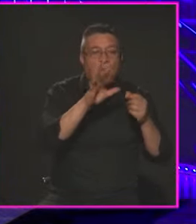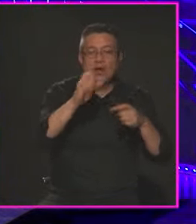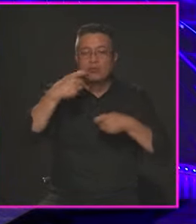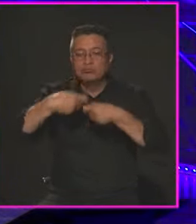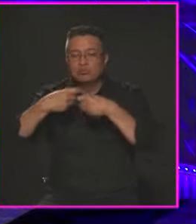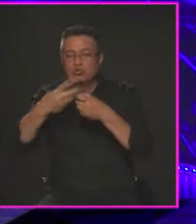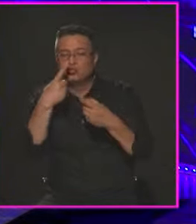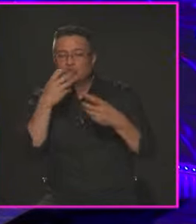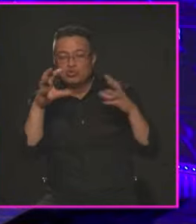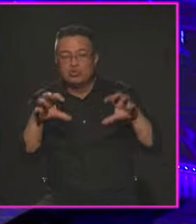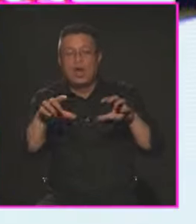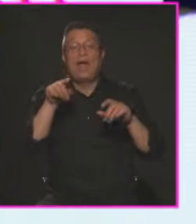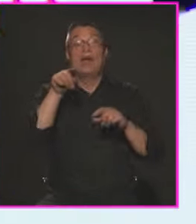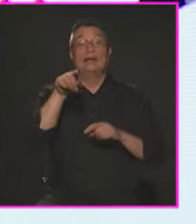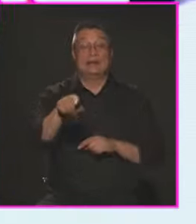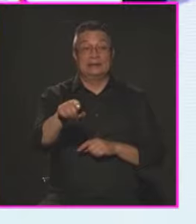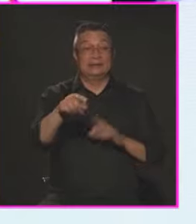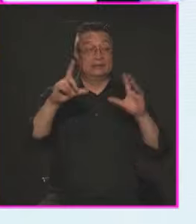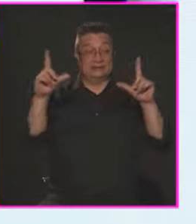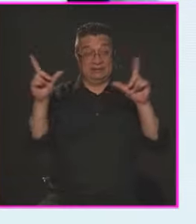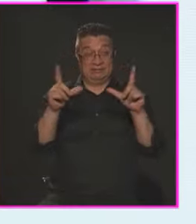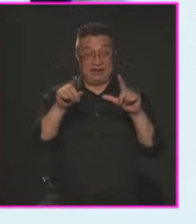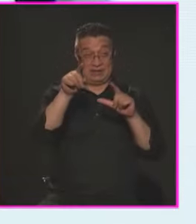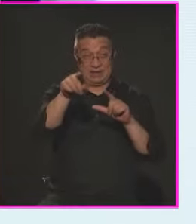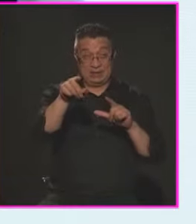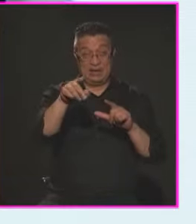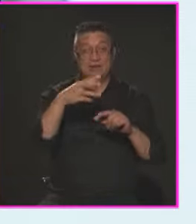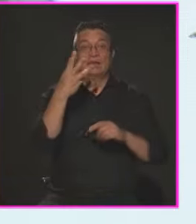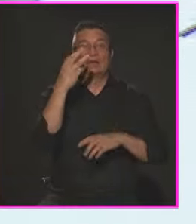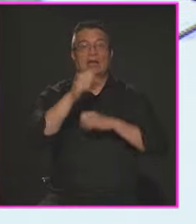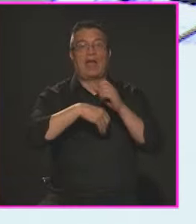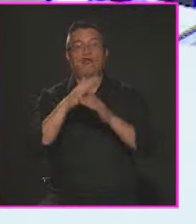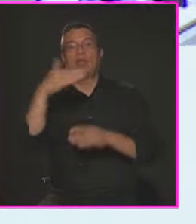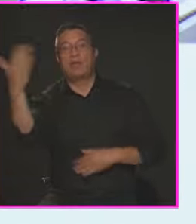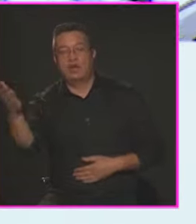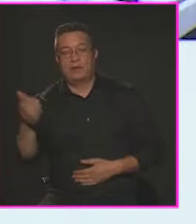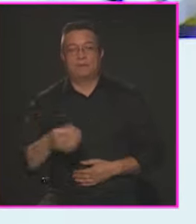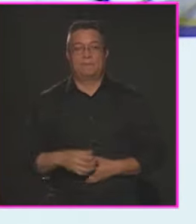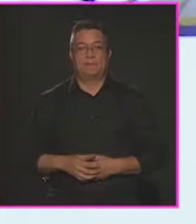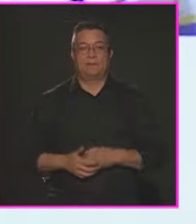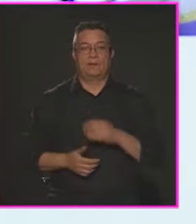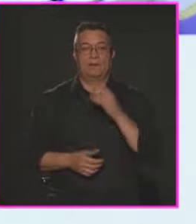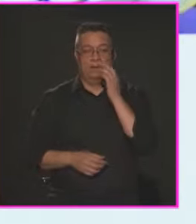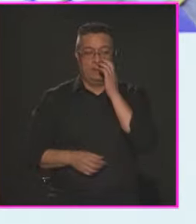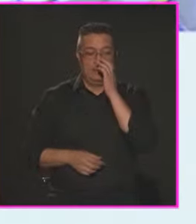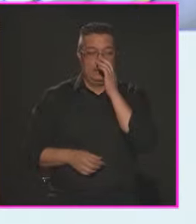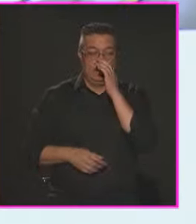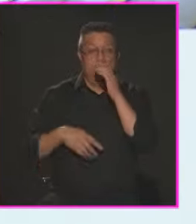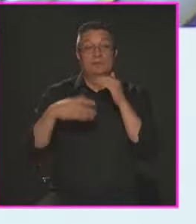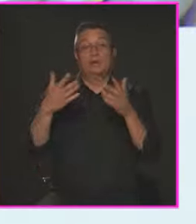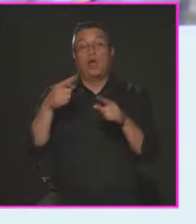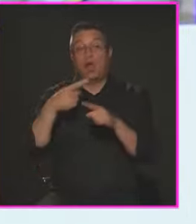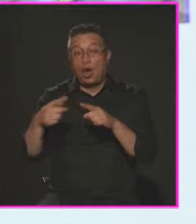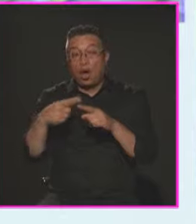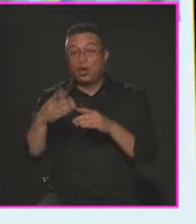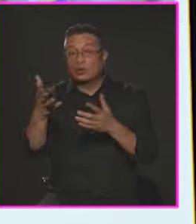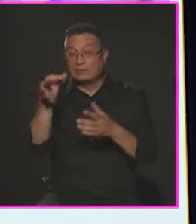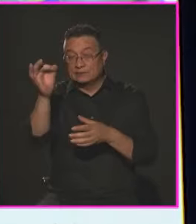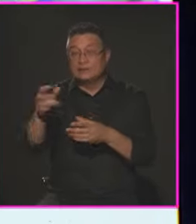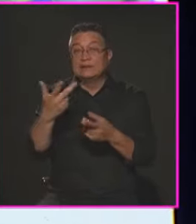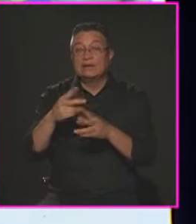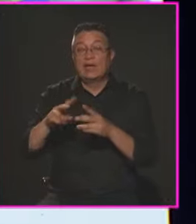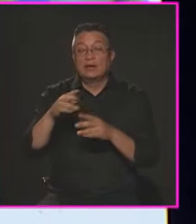resonance imaging 30 years later. Another idea of Rabi was to use magnetic resonance to develop